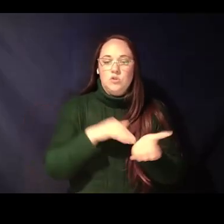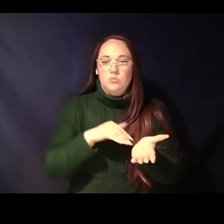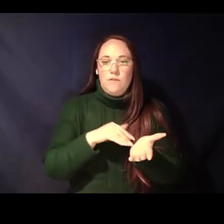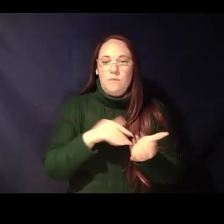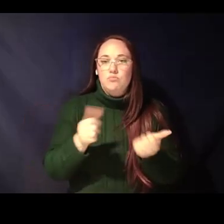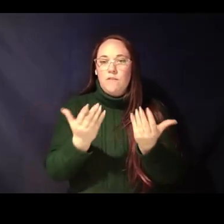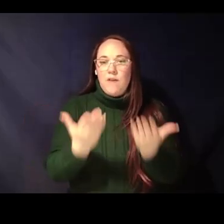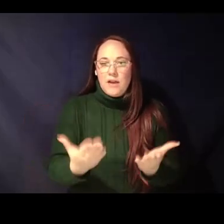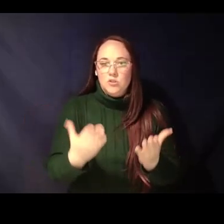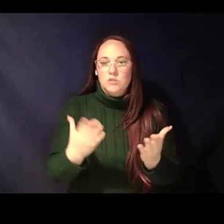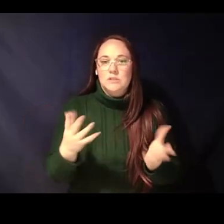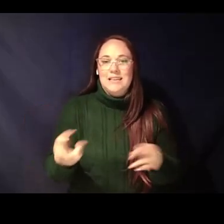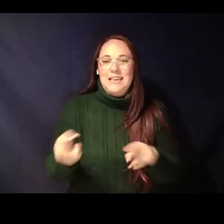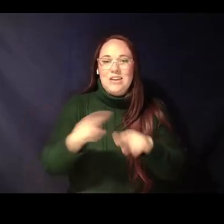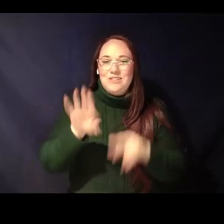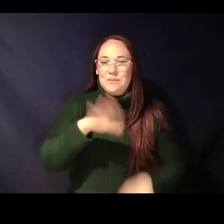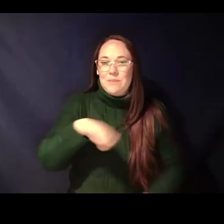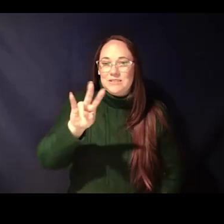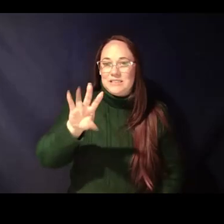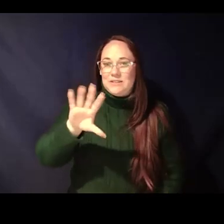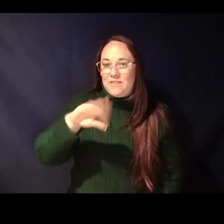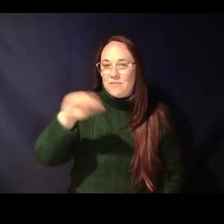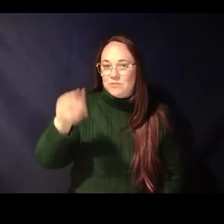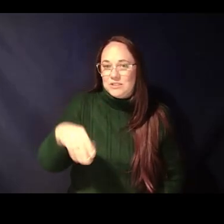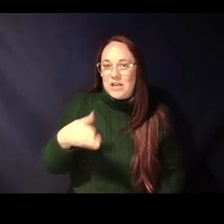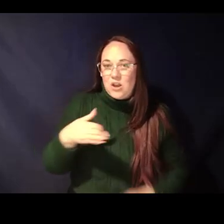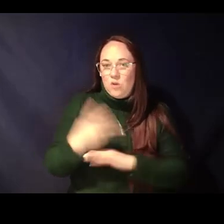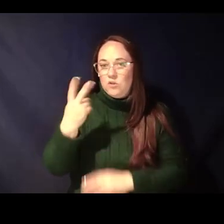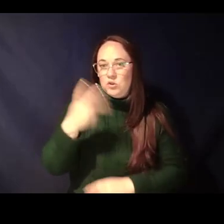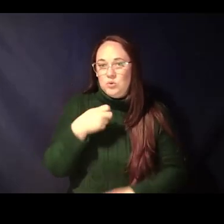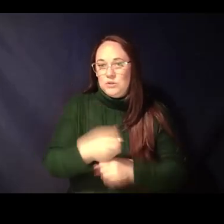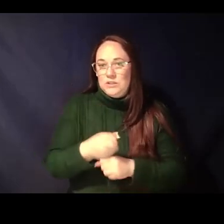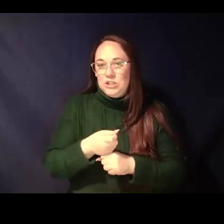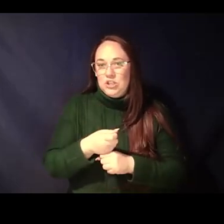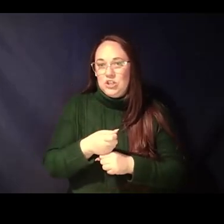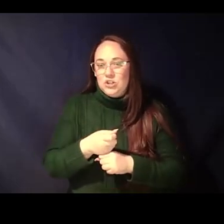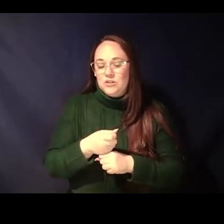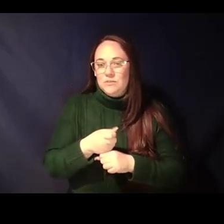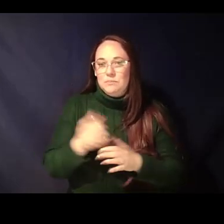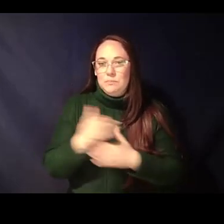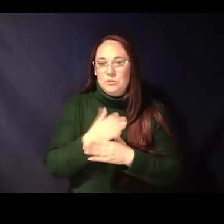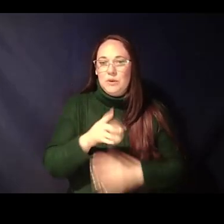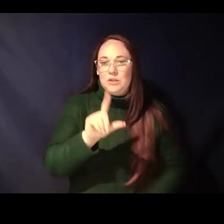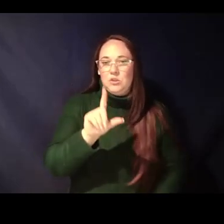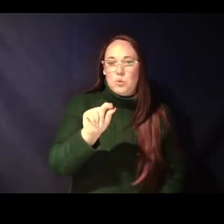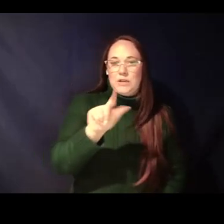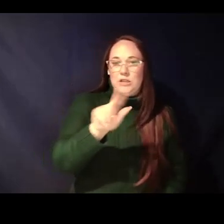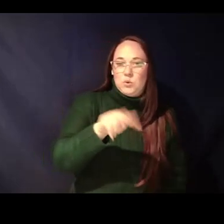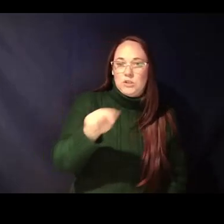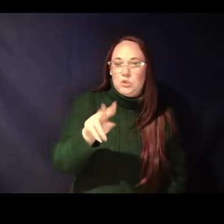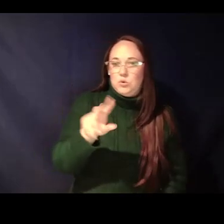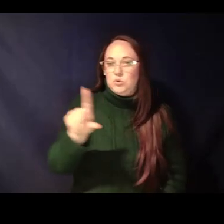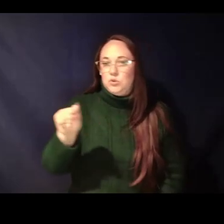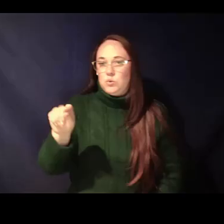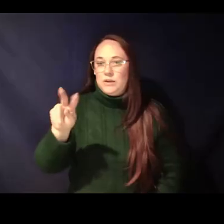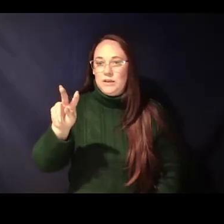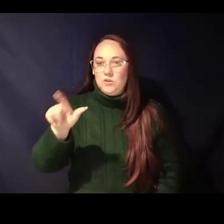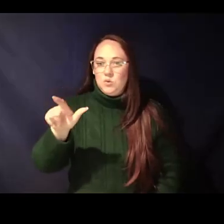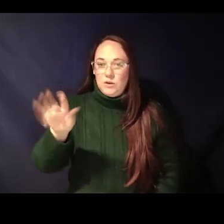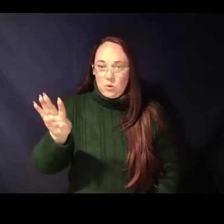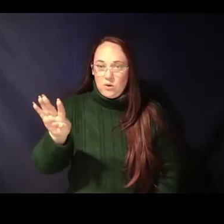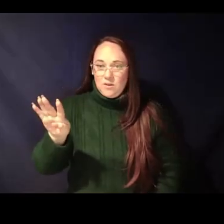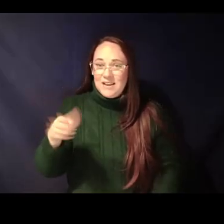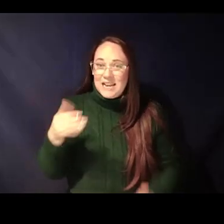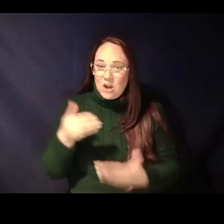about 75%, again, over that 2-year period of 22 to 24, nearly doubling over